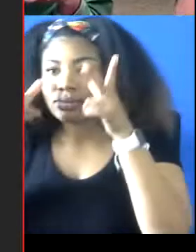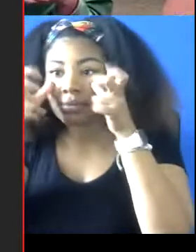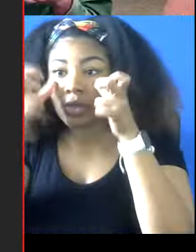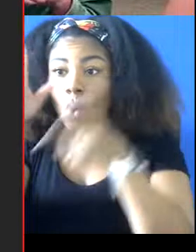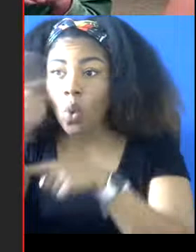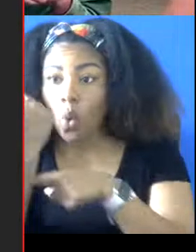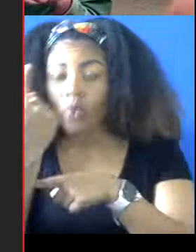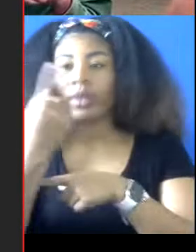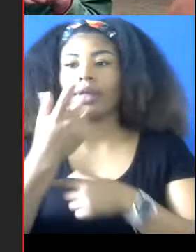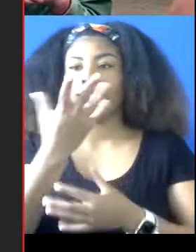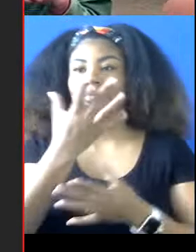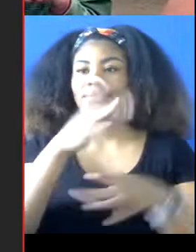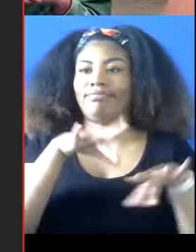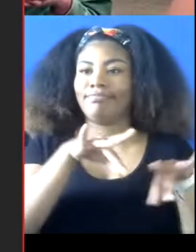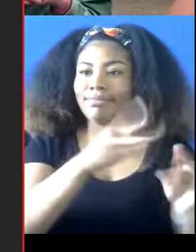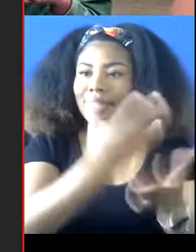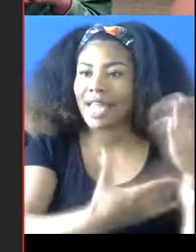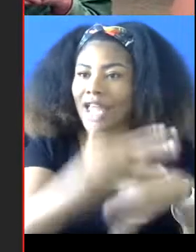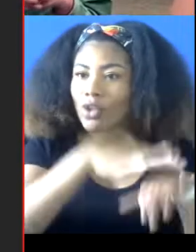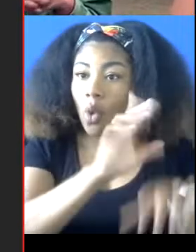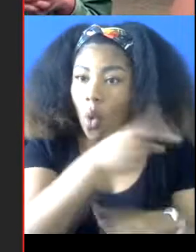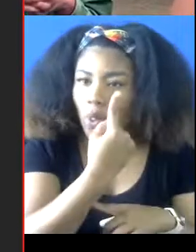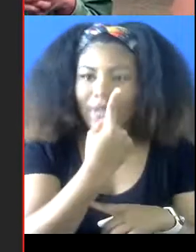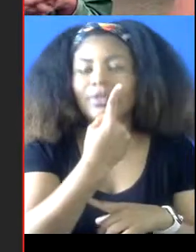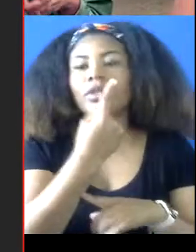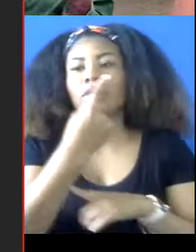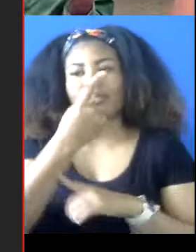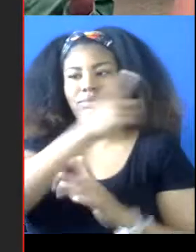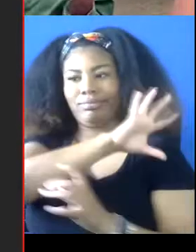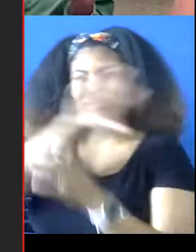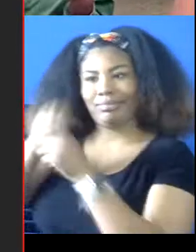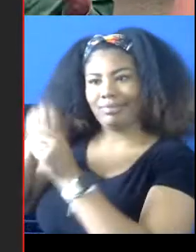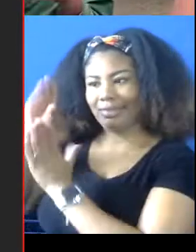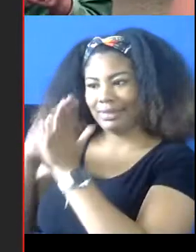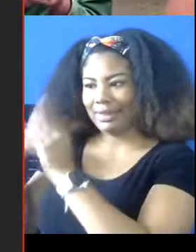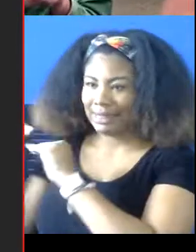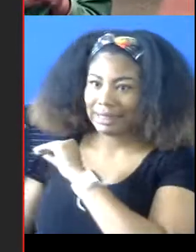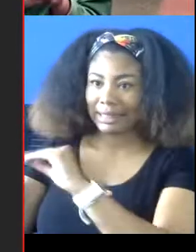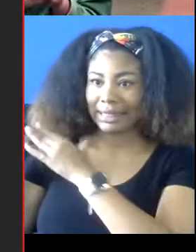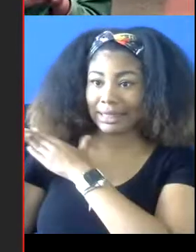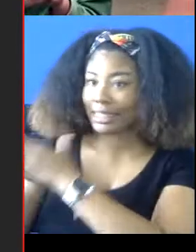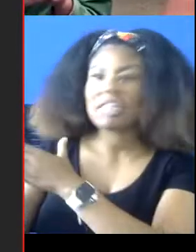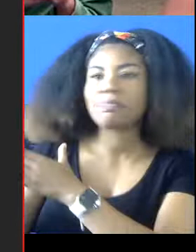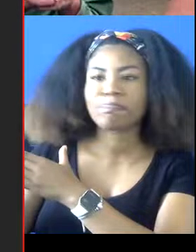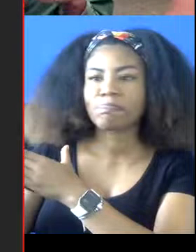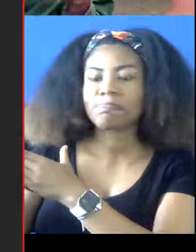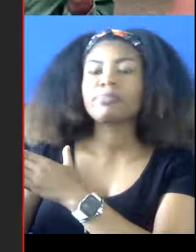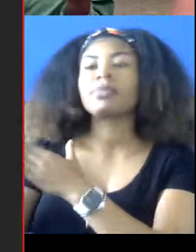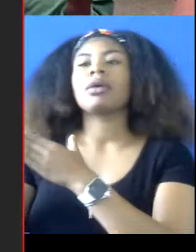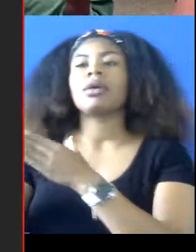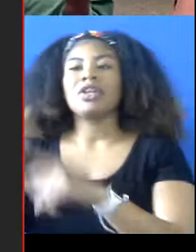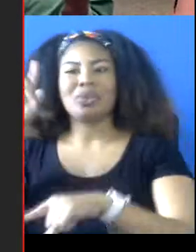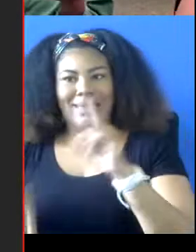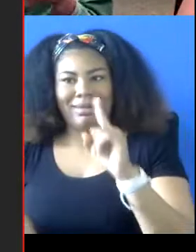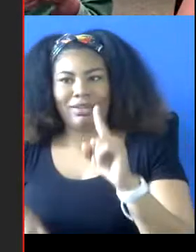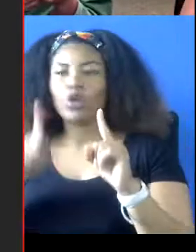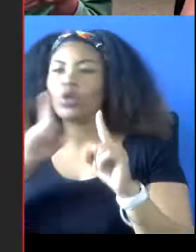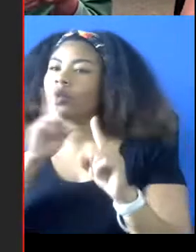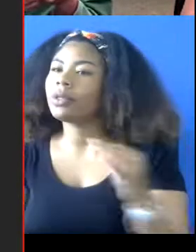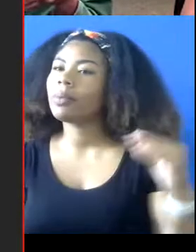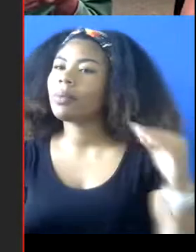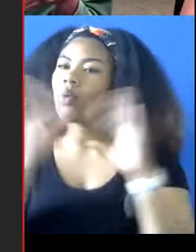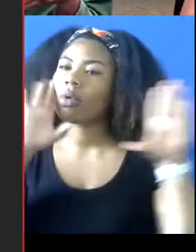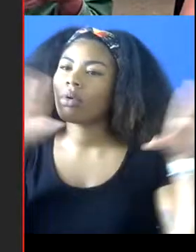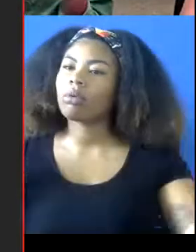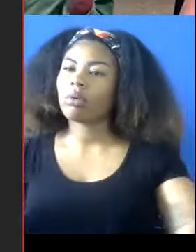not drive lesson design. And that's certainly something that we incorporate here for our candidates, but rather the focus on